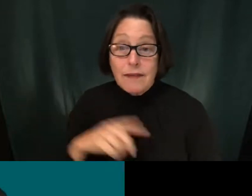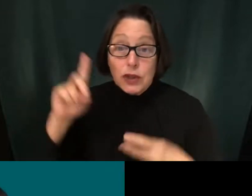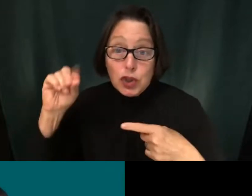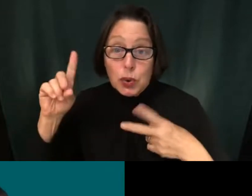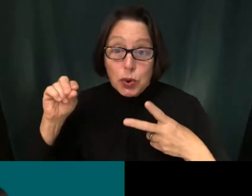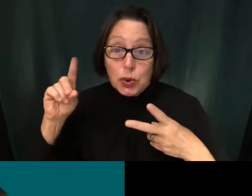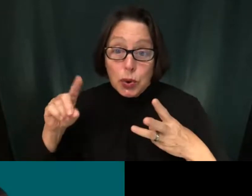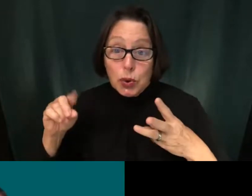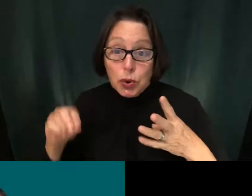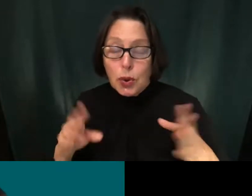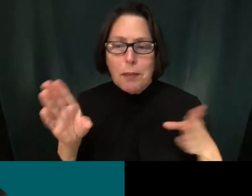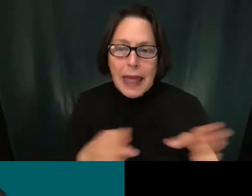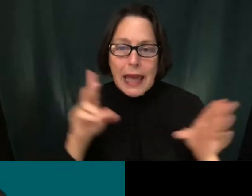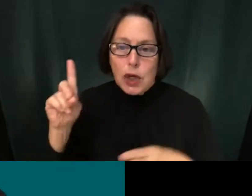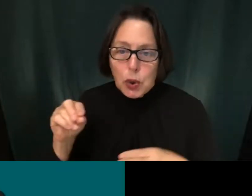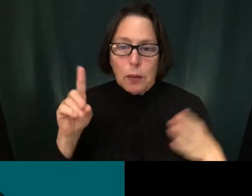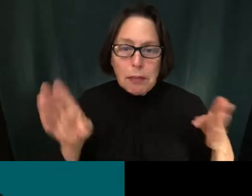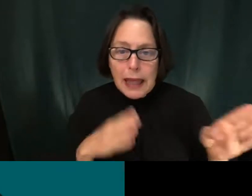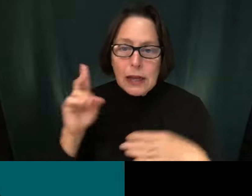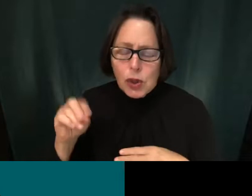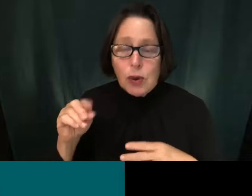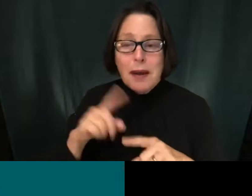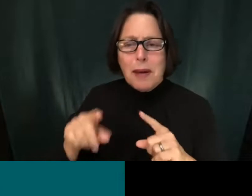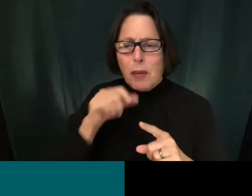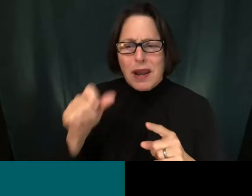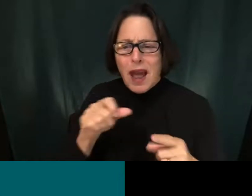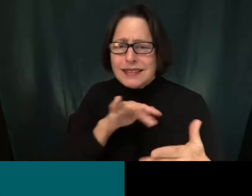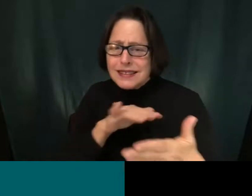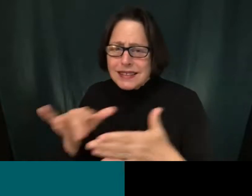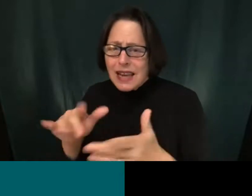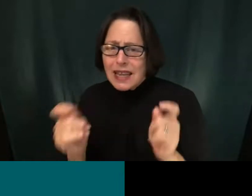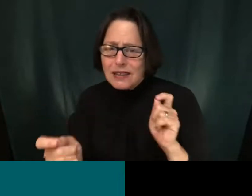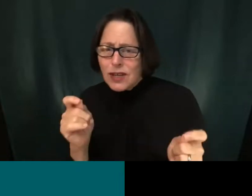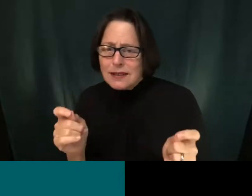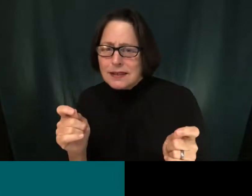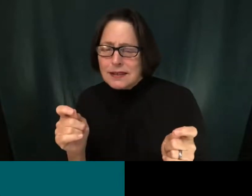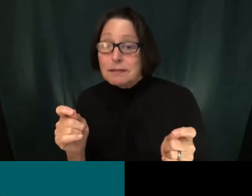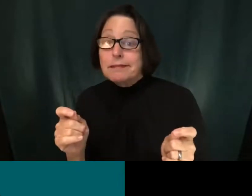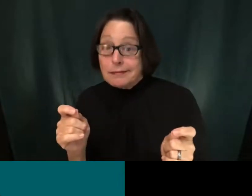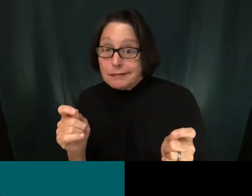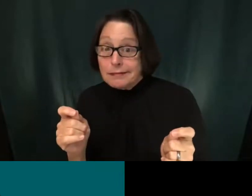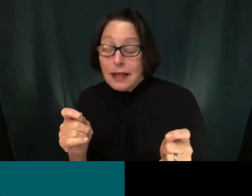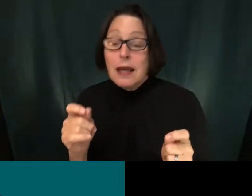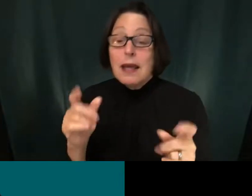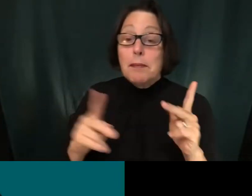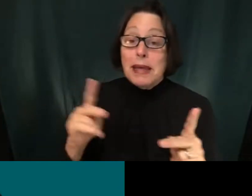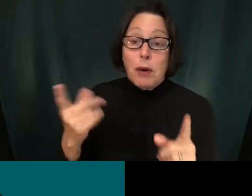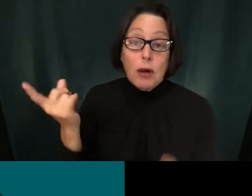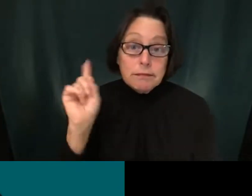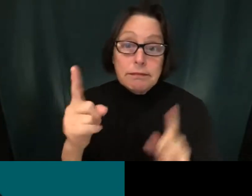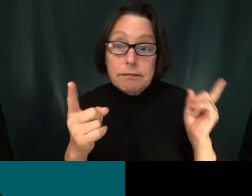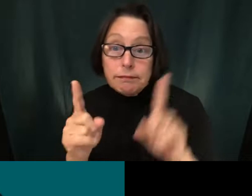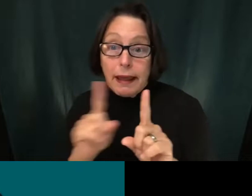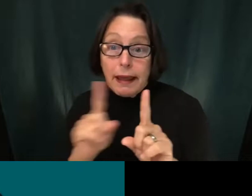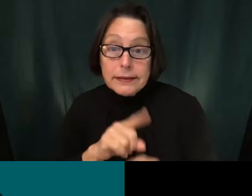do, but we're not really doing that study adjust part. And so when people are coming forward with solutions, and I have some